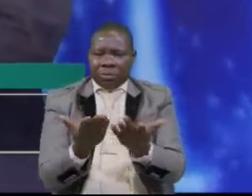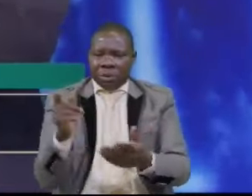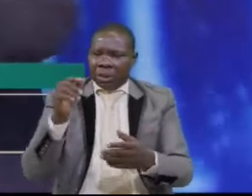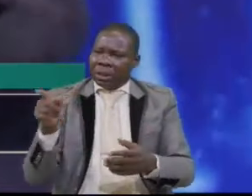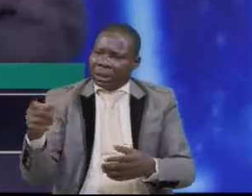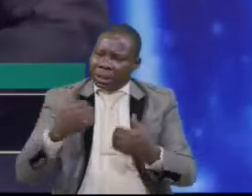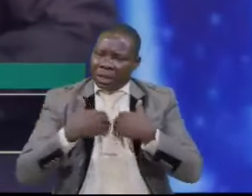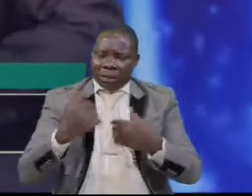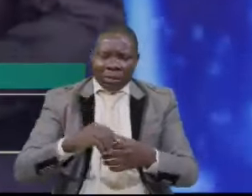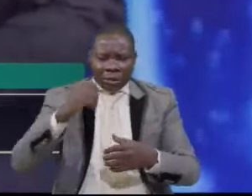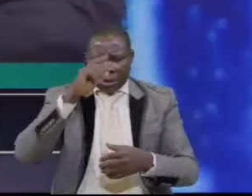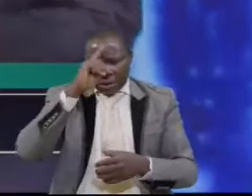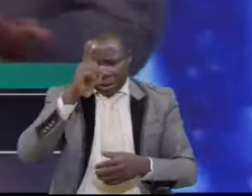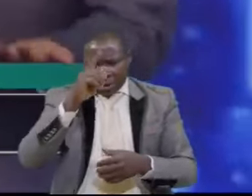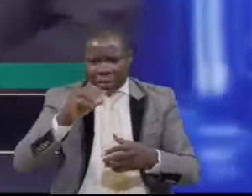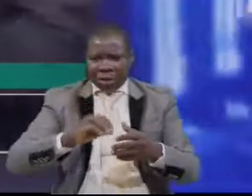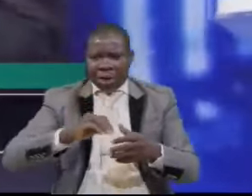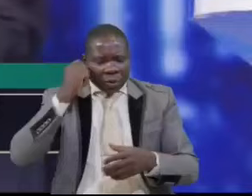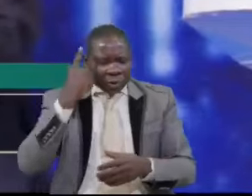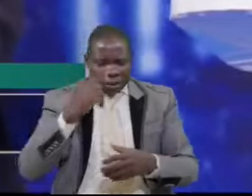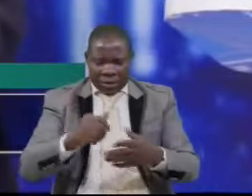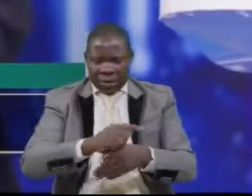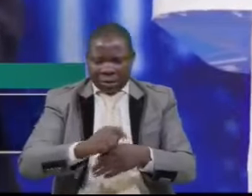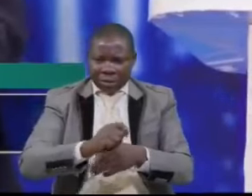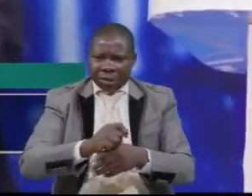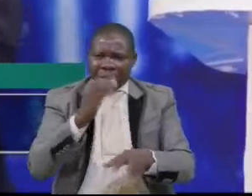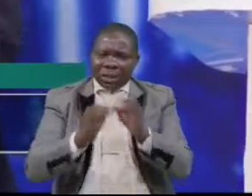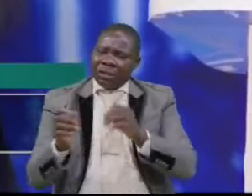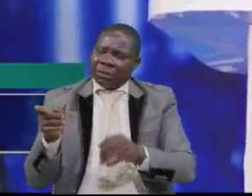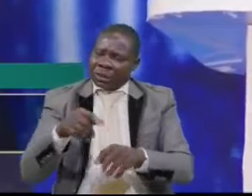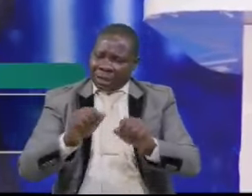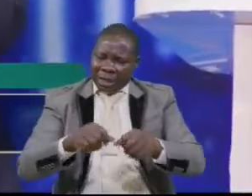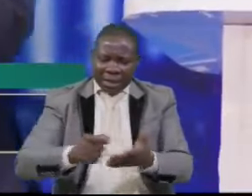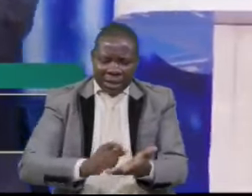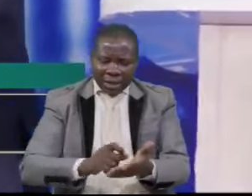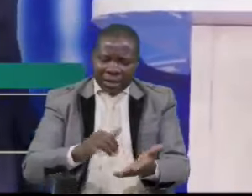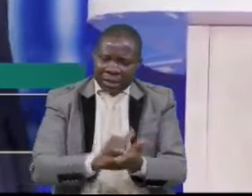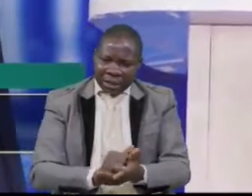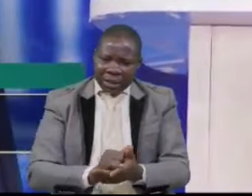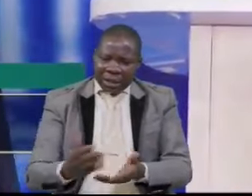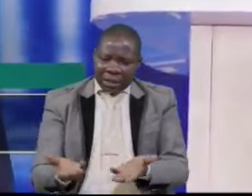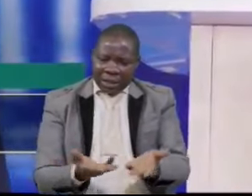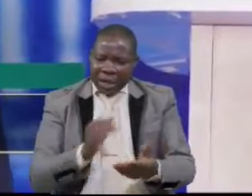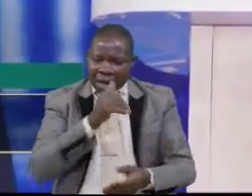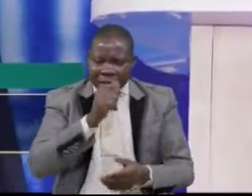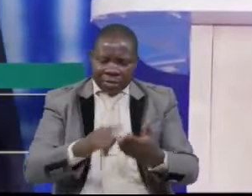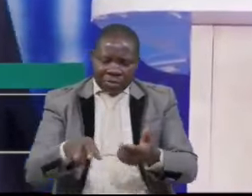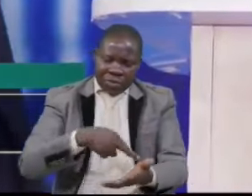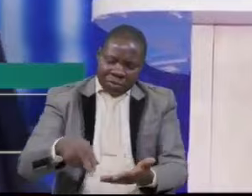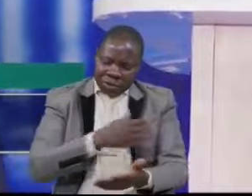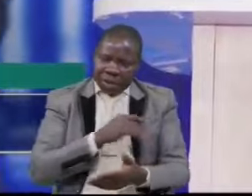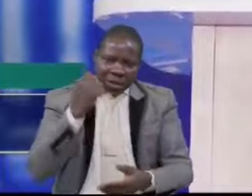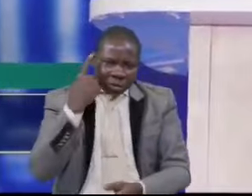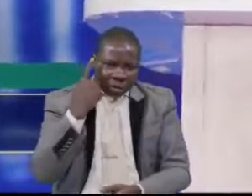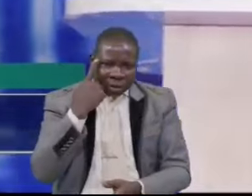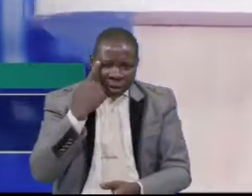And he could write that. Here am I just to read and understand. How is it a human being here on